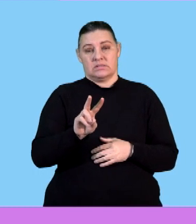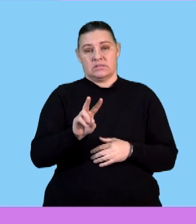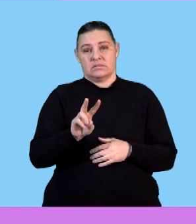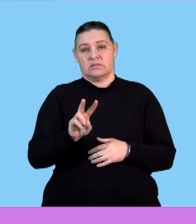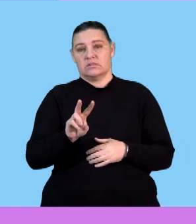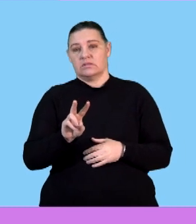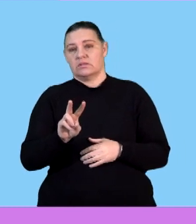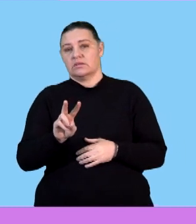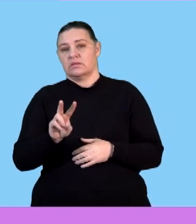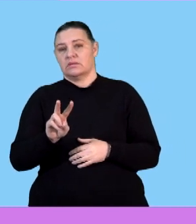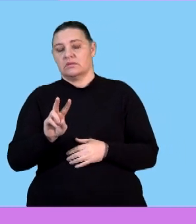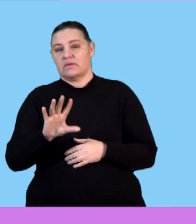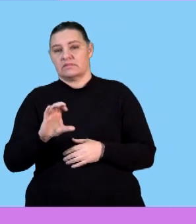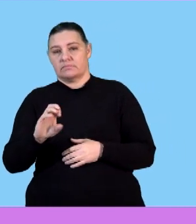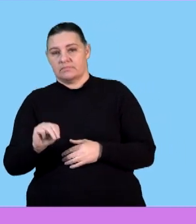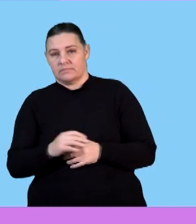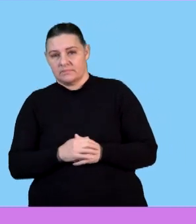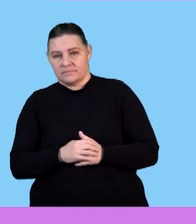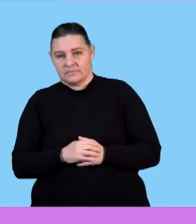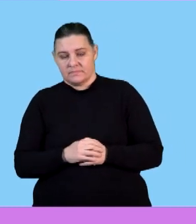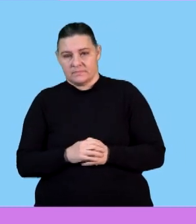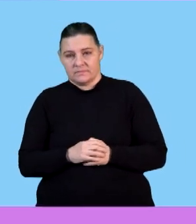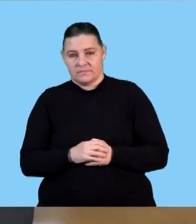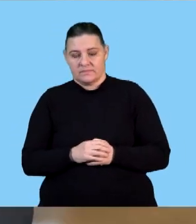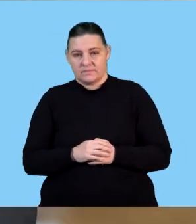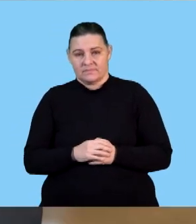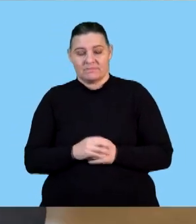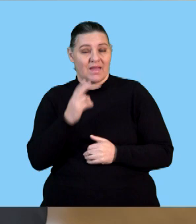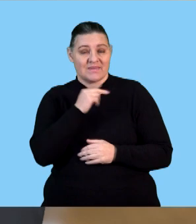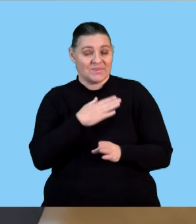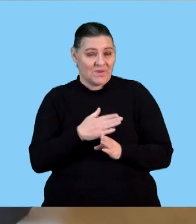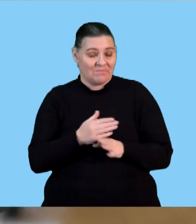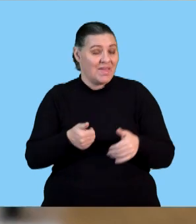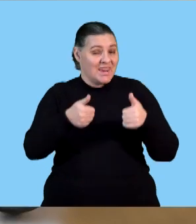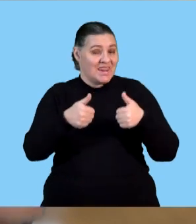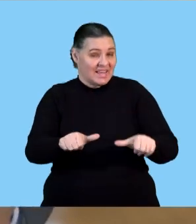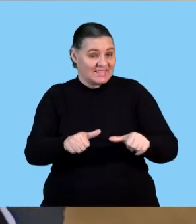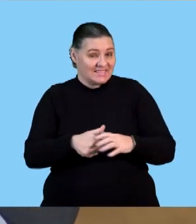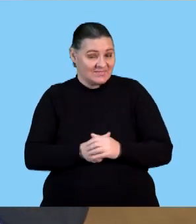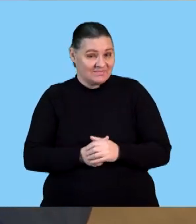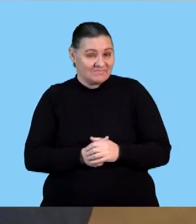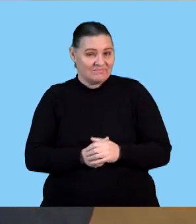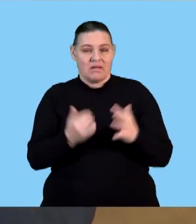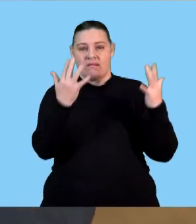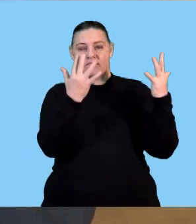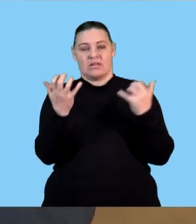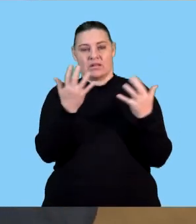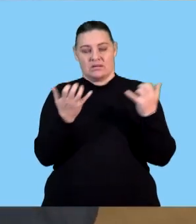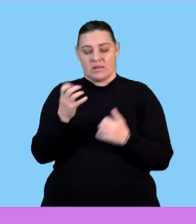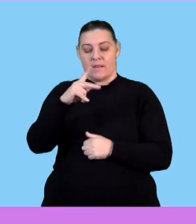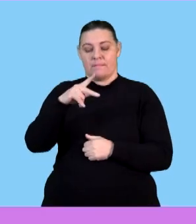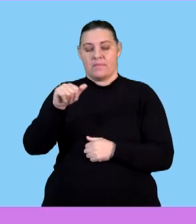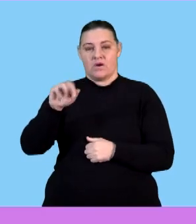odd centimeters. All right, nice work. So the next topic we move on to is